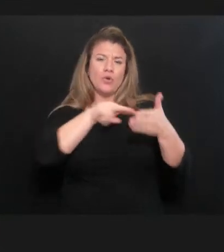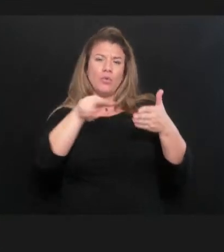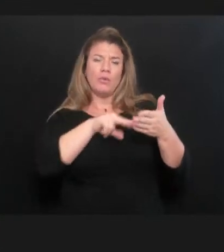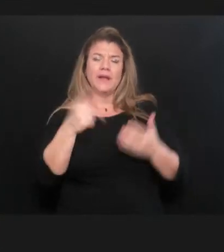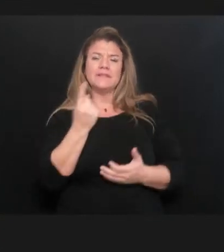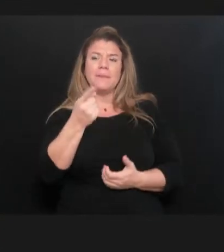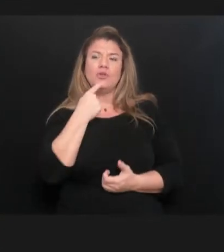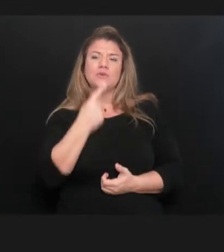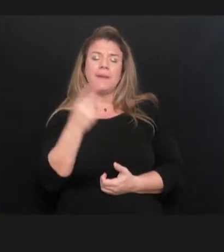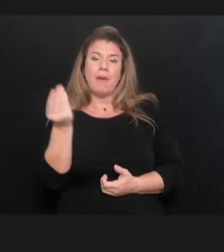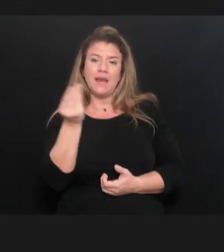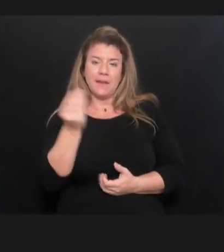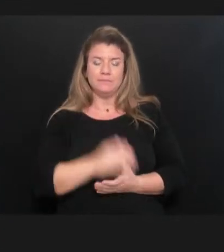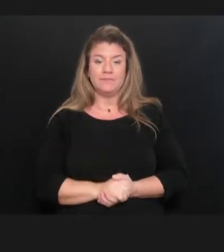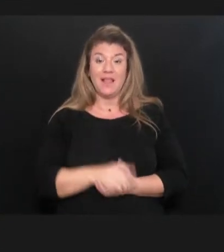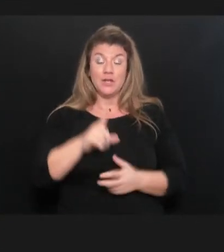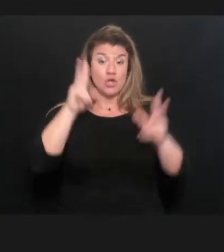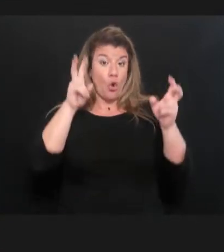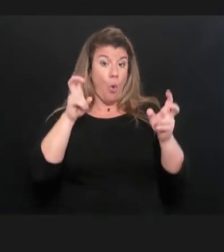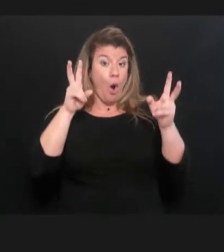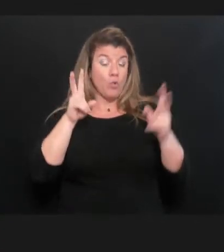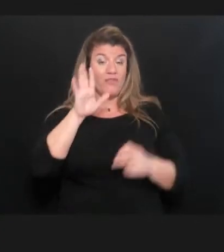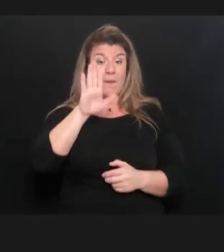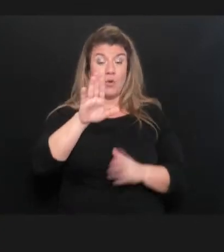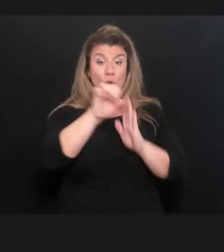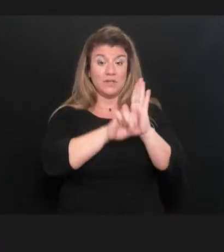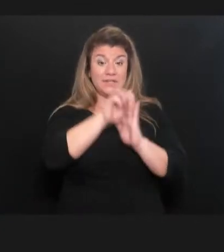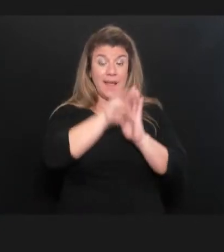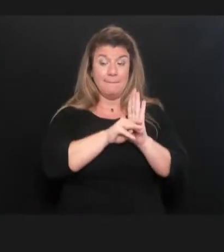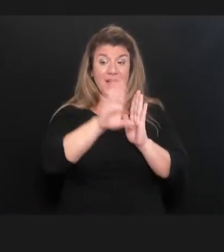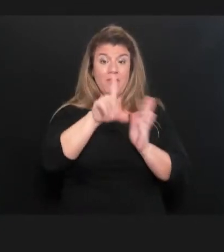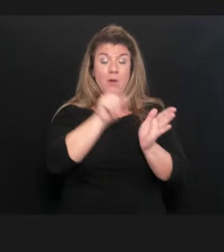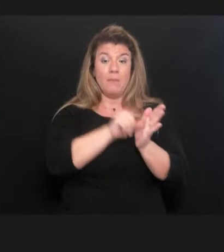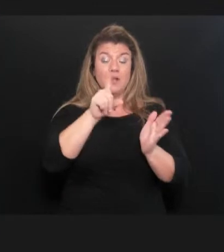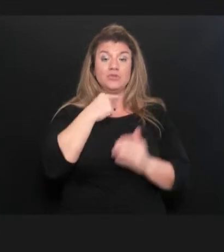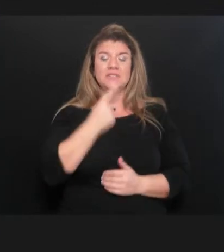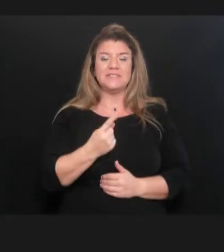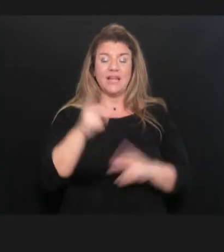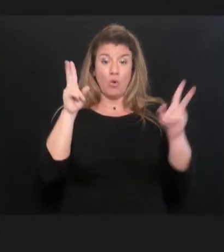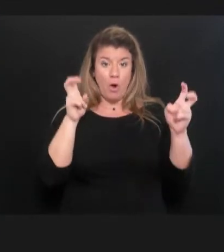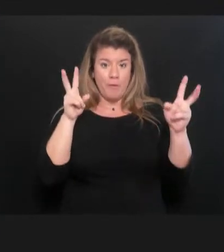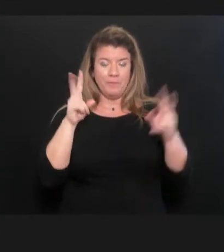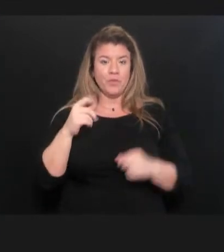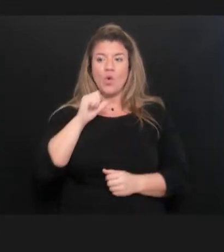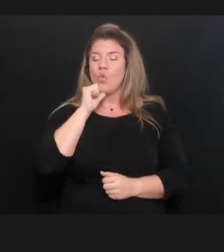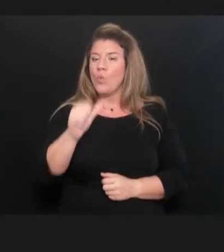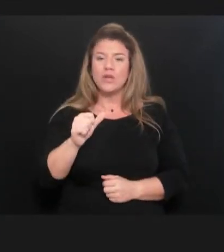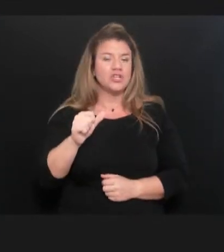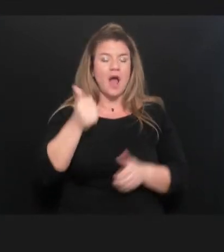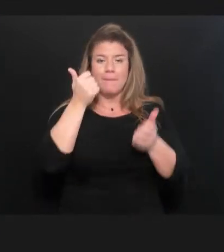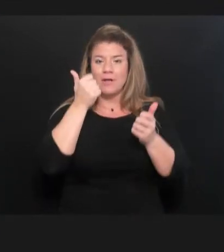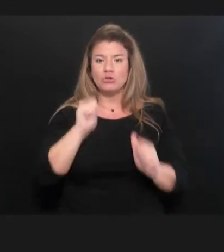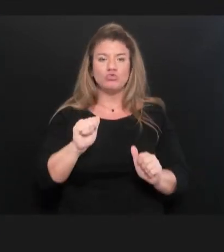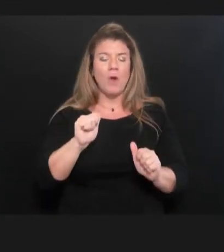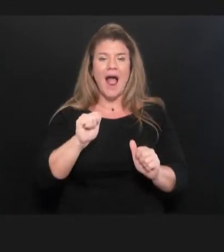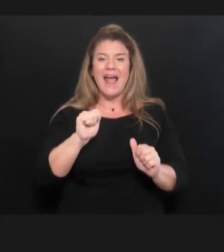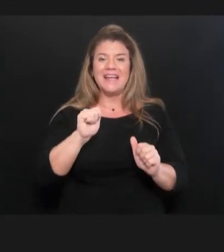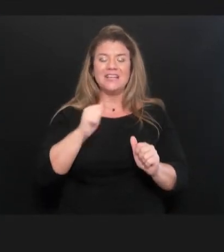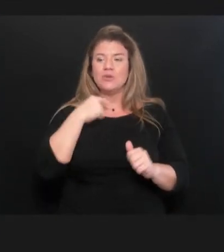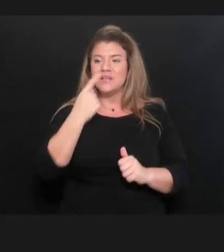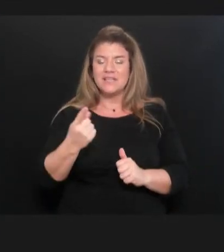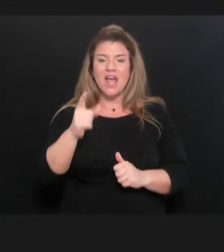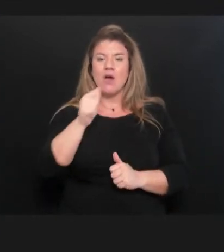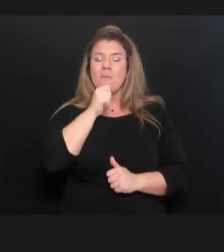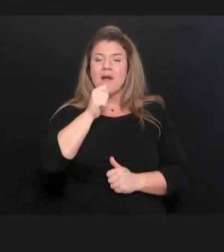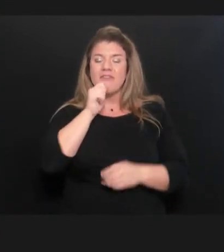said on Monday. This is a quote from your statement during your press briefing. You said, quote, "We should not be trying to tell private businesses what